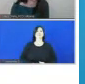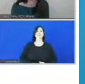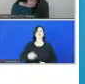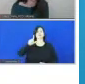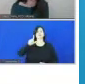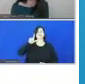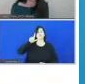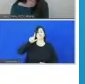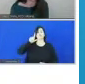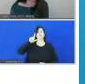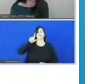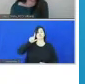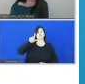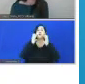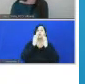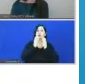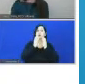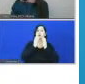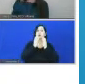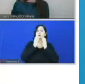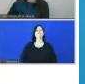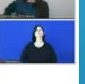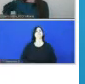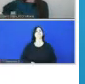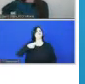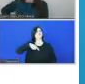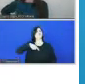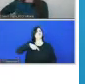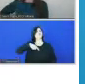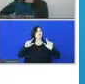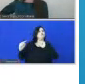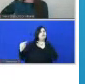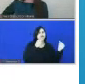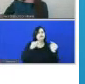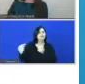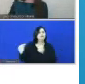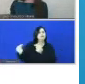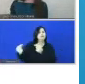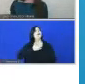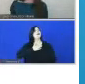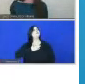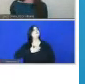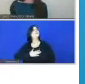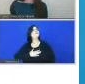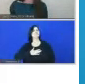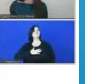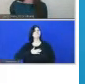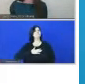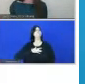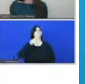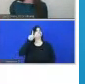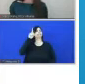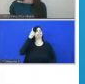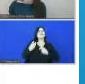all those issues that young women are facing, but also old women are facing all across the country can have a